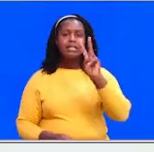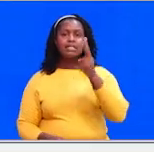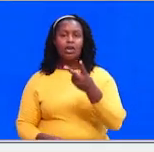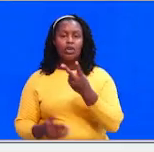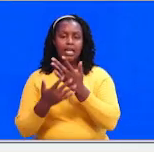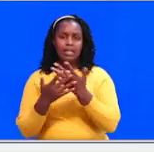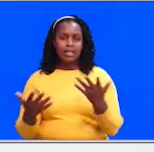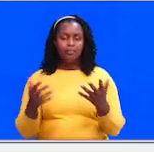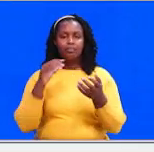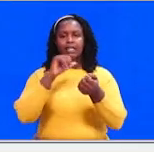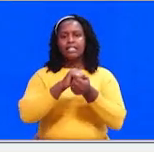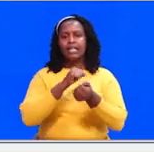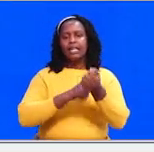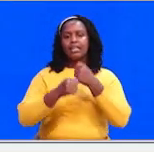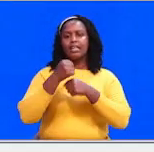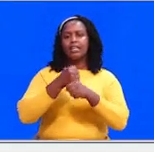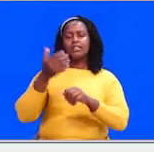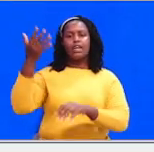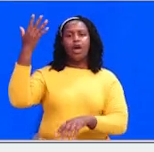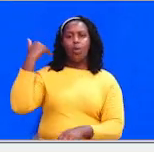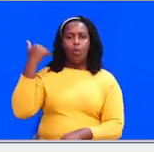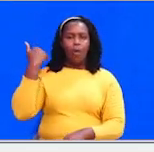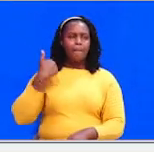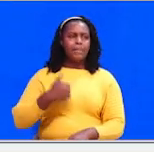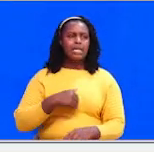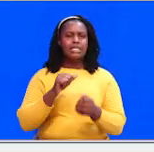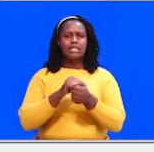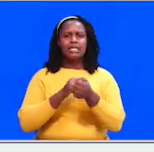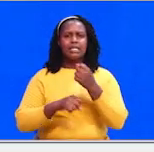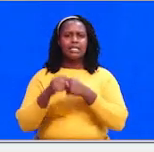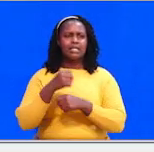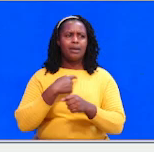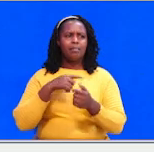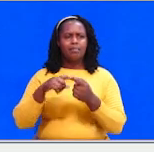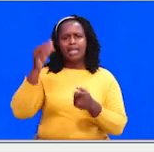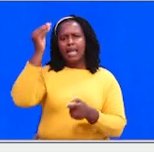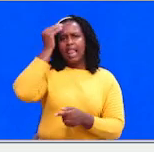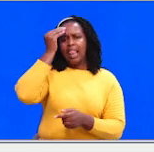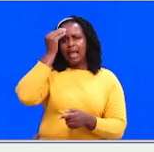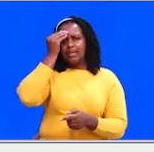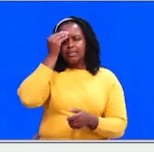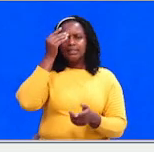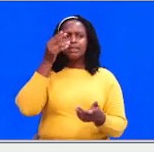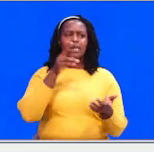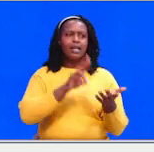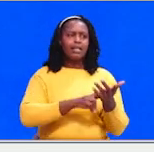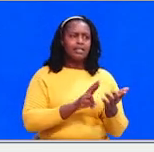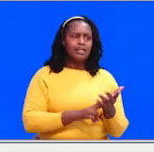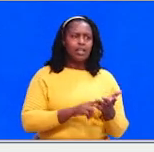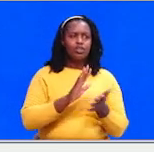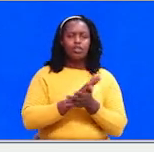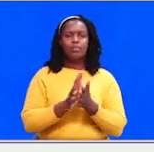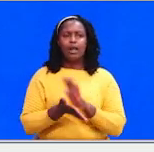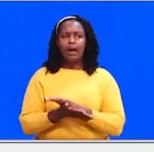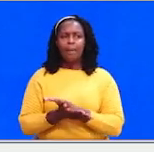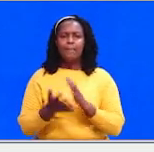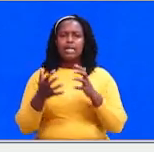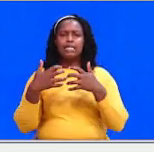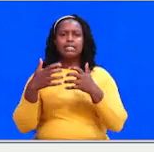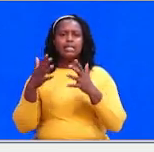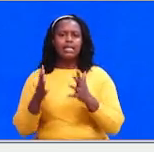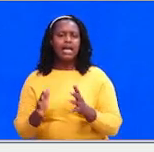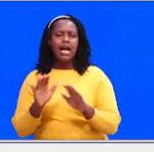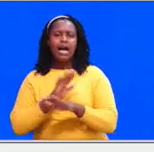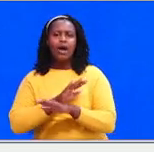years ago. So I was 10 years younger. Right. And a graduate engineer, not even registered to being a professional engineer. So,